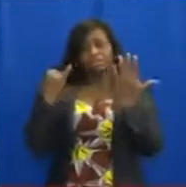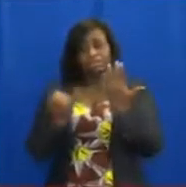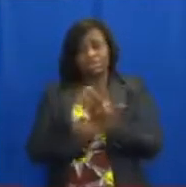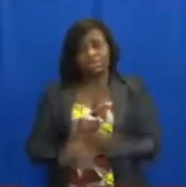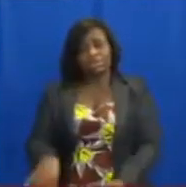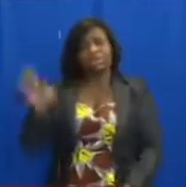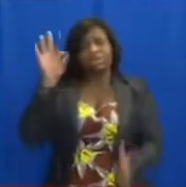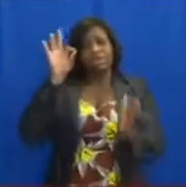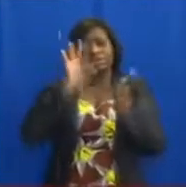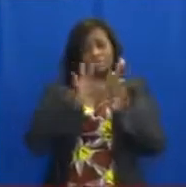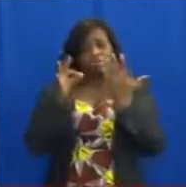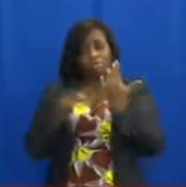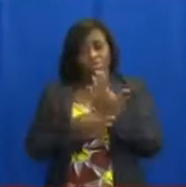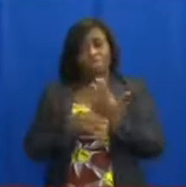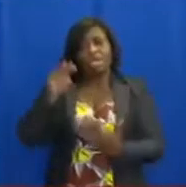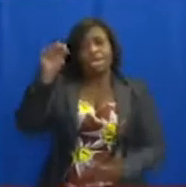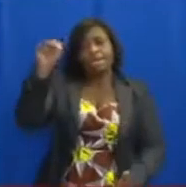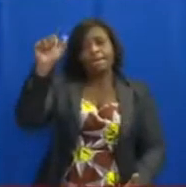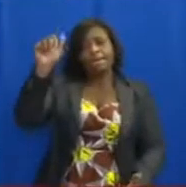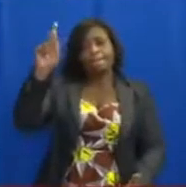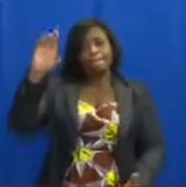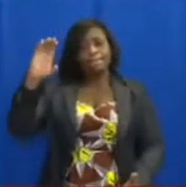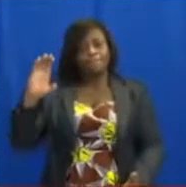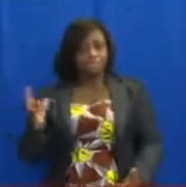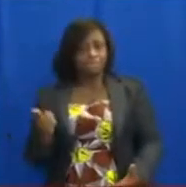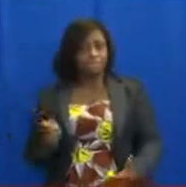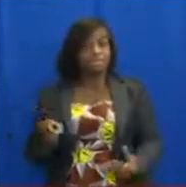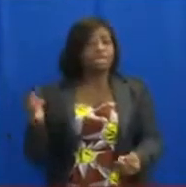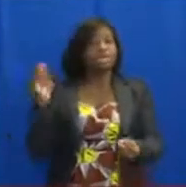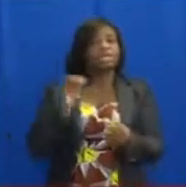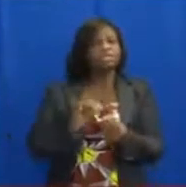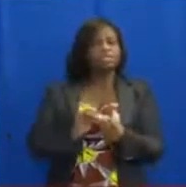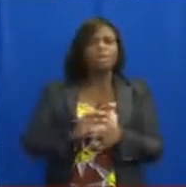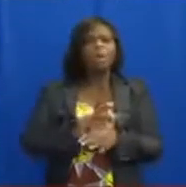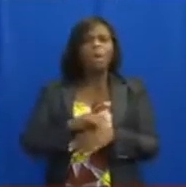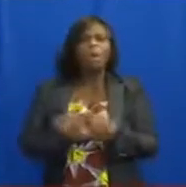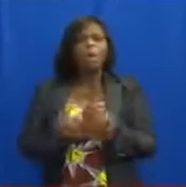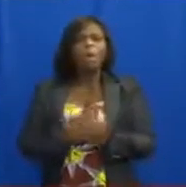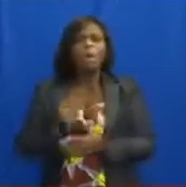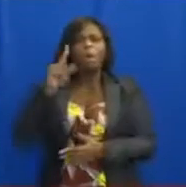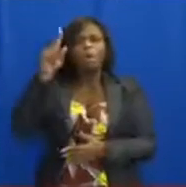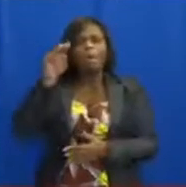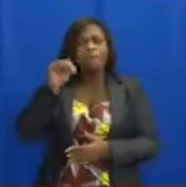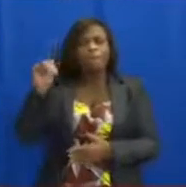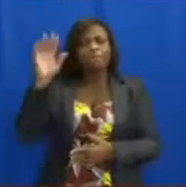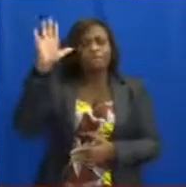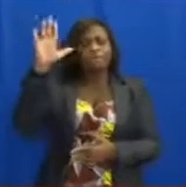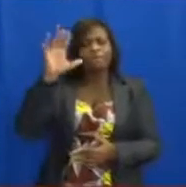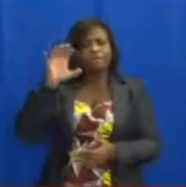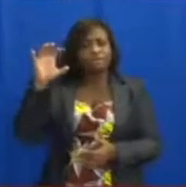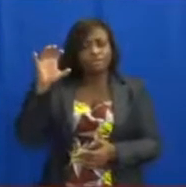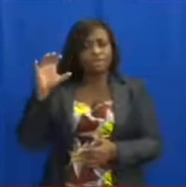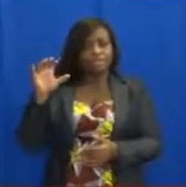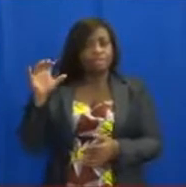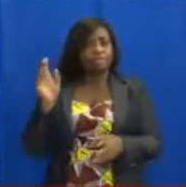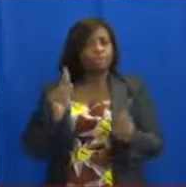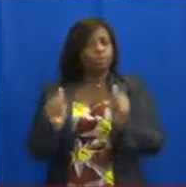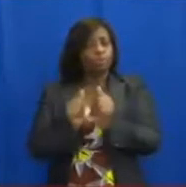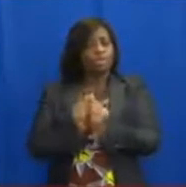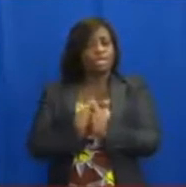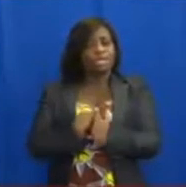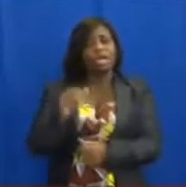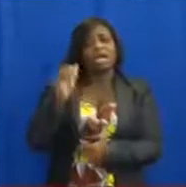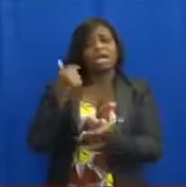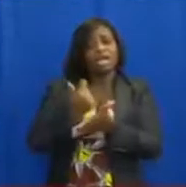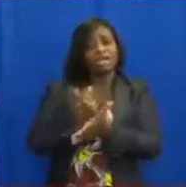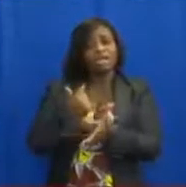January, February, and March. Additionally, all 1,500,000 customers of the